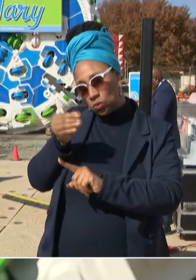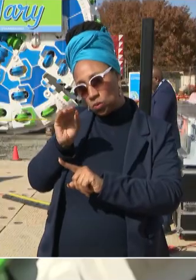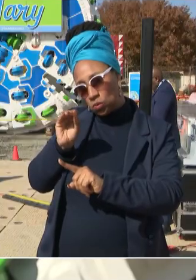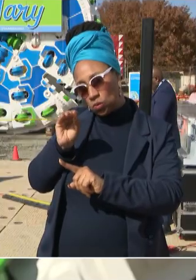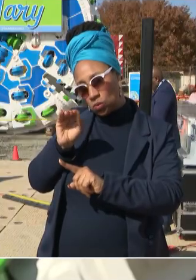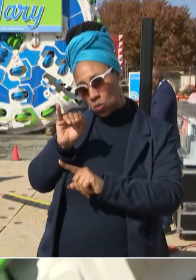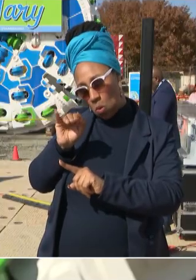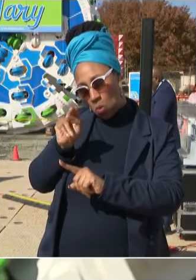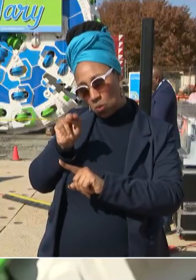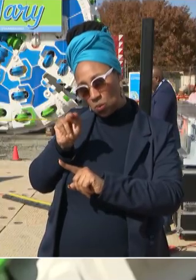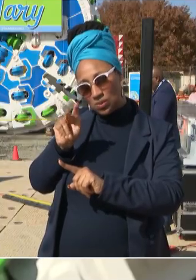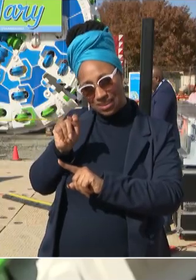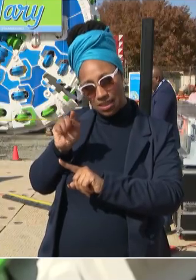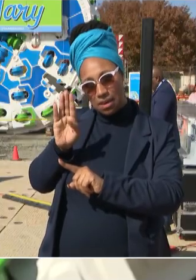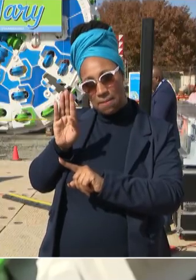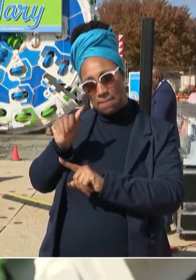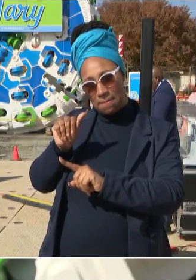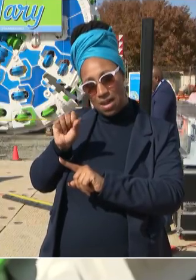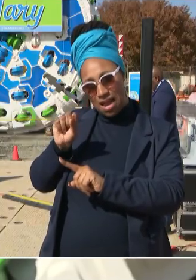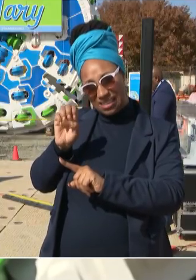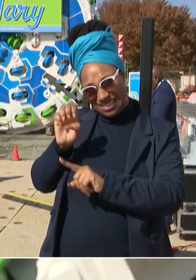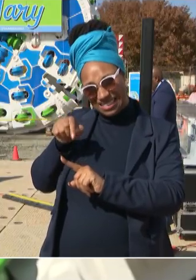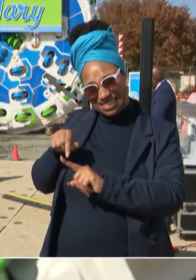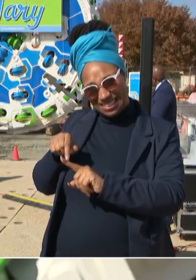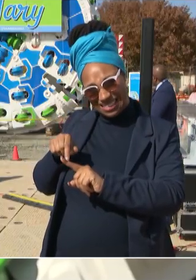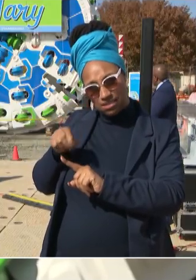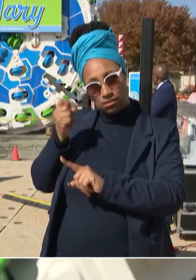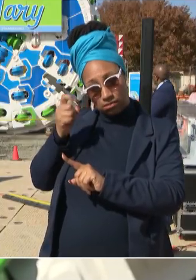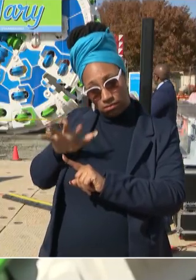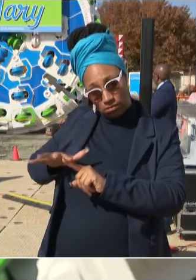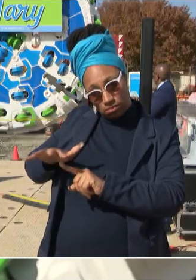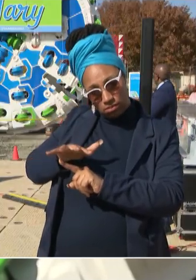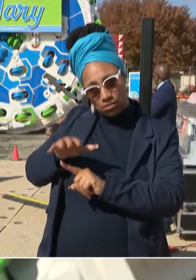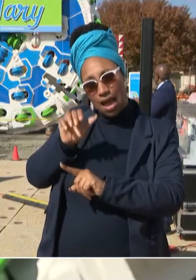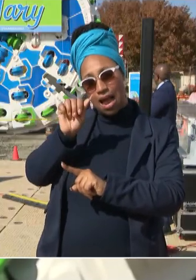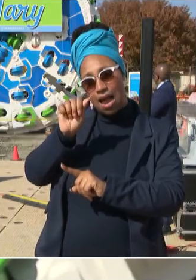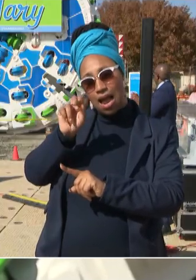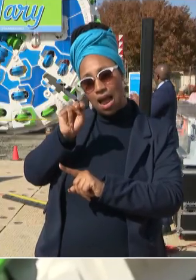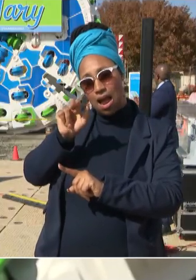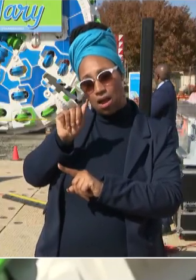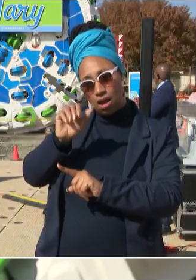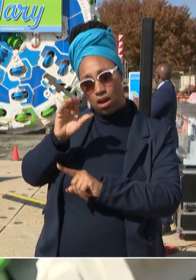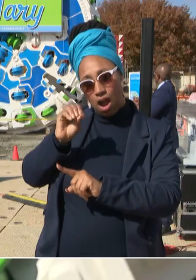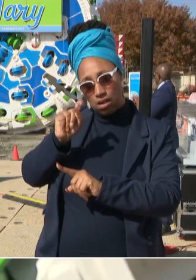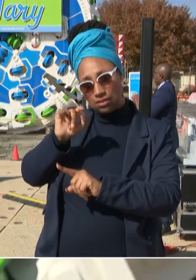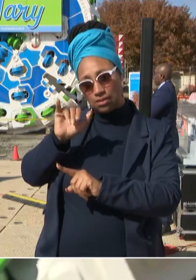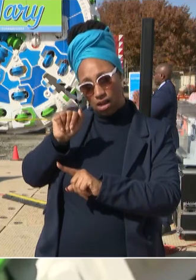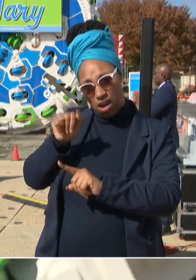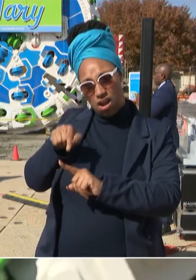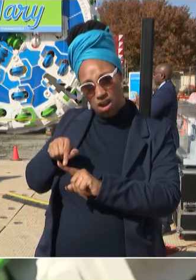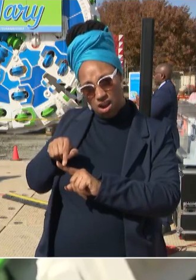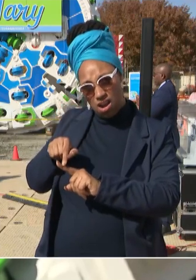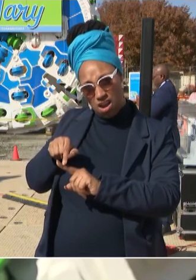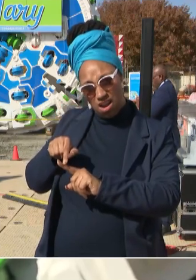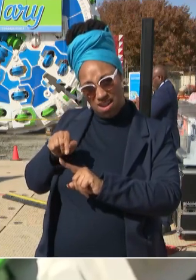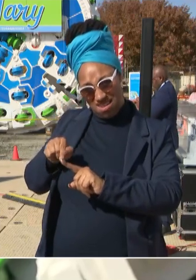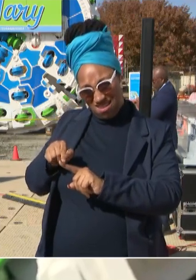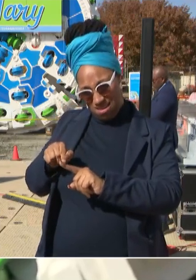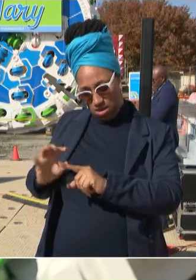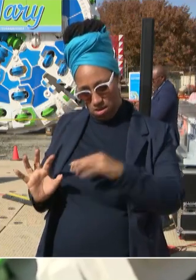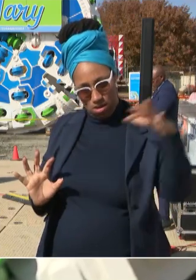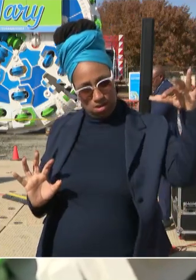service. And we all talked about how that system has been performing. Each